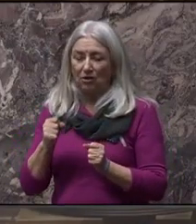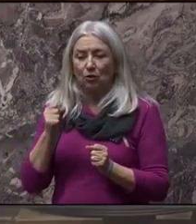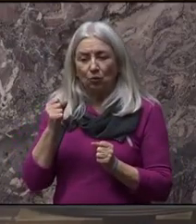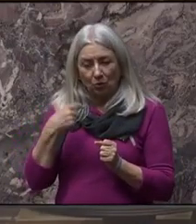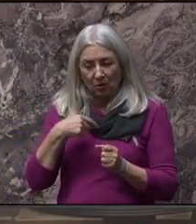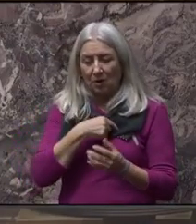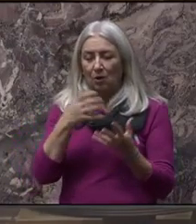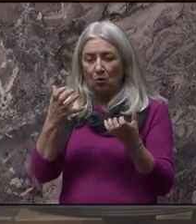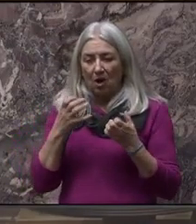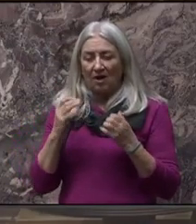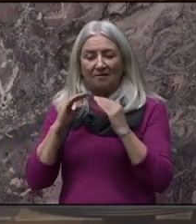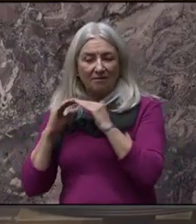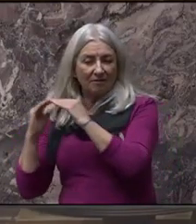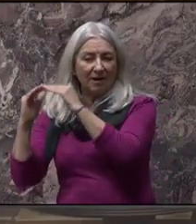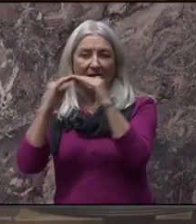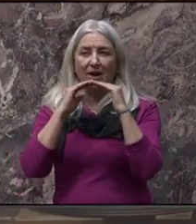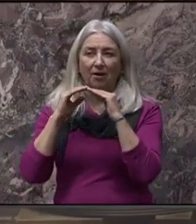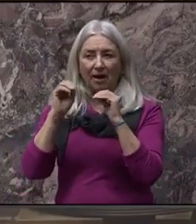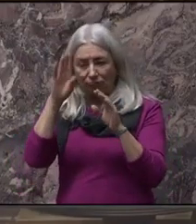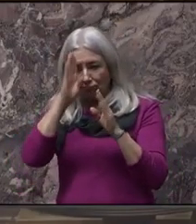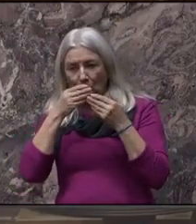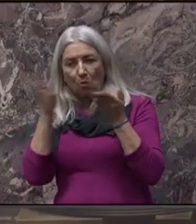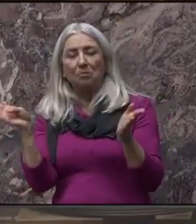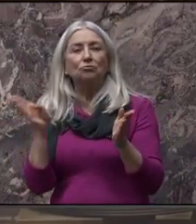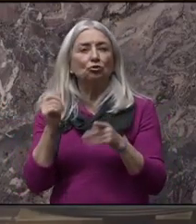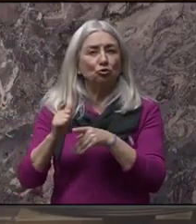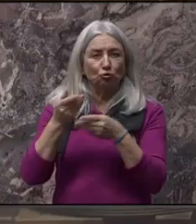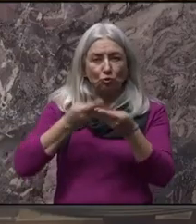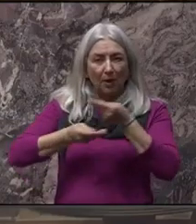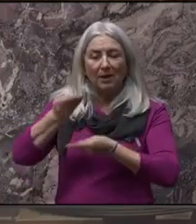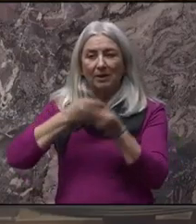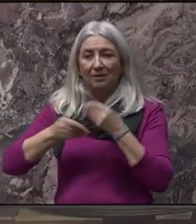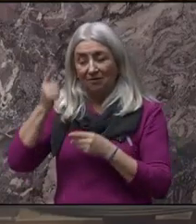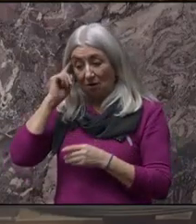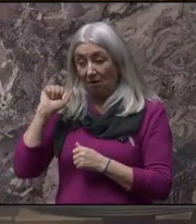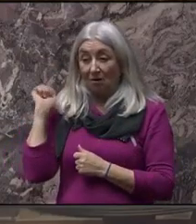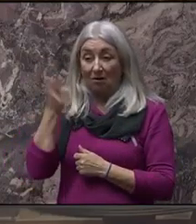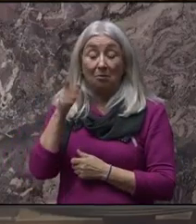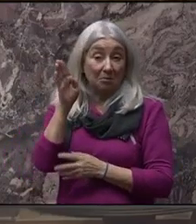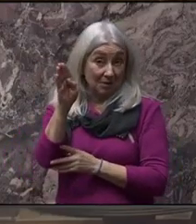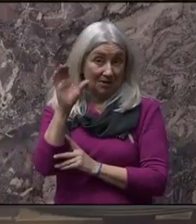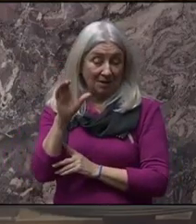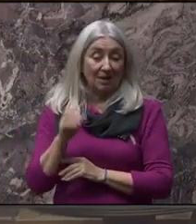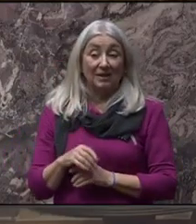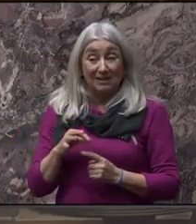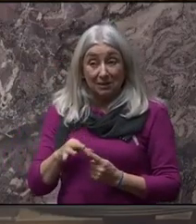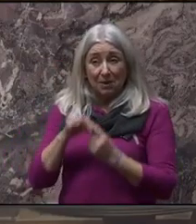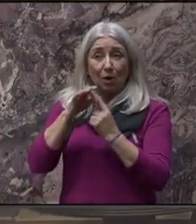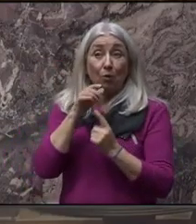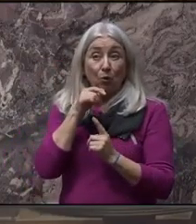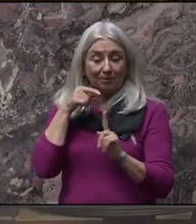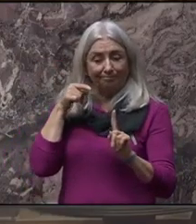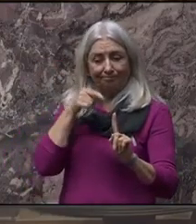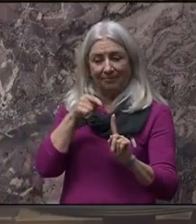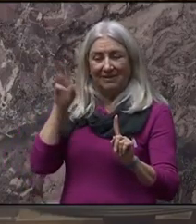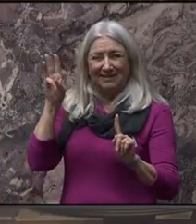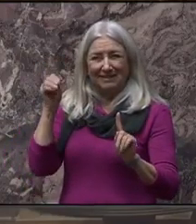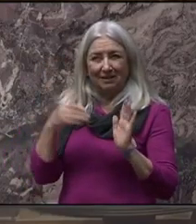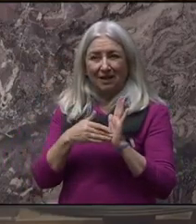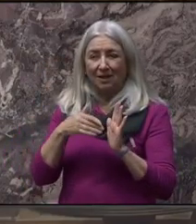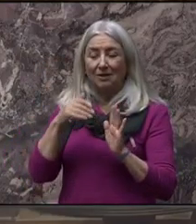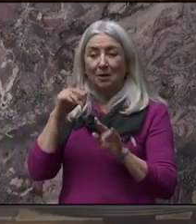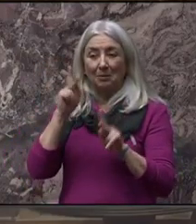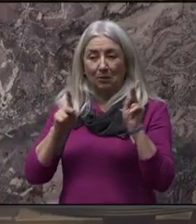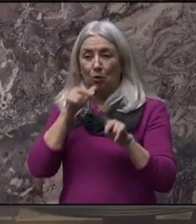trade for all British Columbians, and especially the 60,000 workers in our forestry sector.